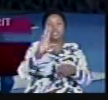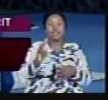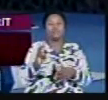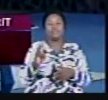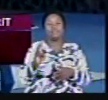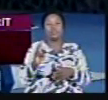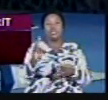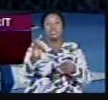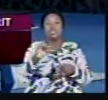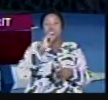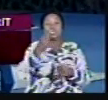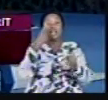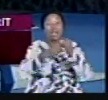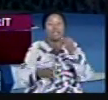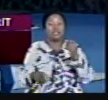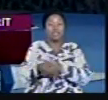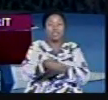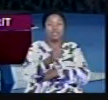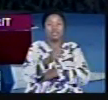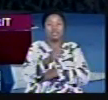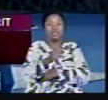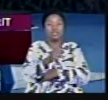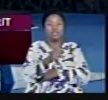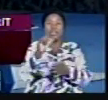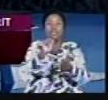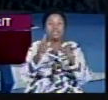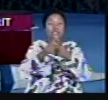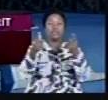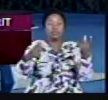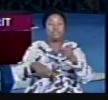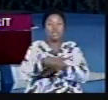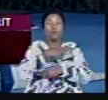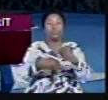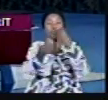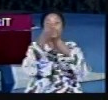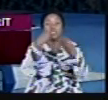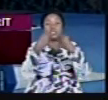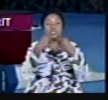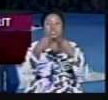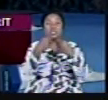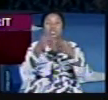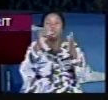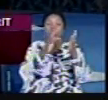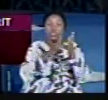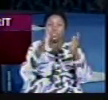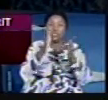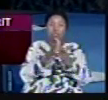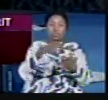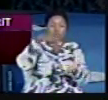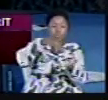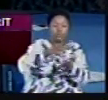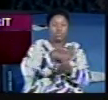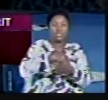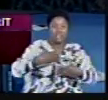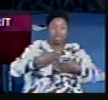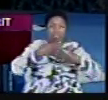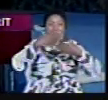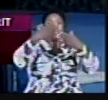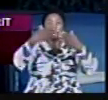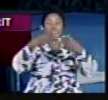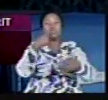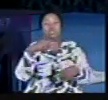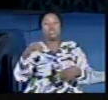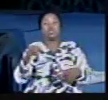last day, that great day of the feast, Jesus stood and cried, saying,